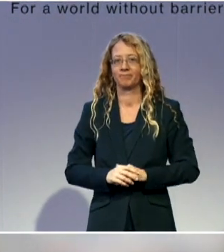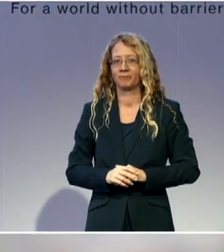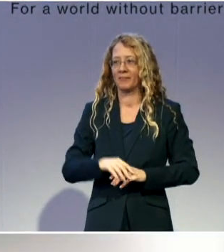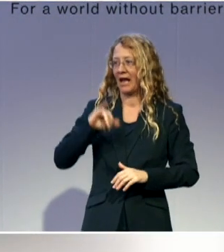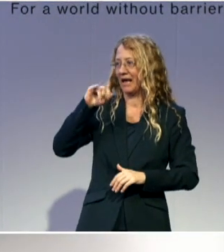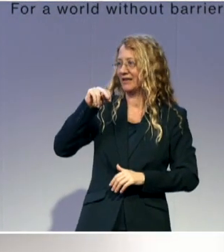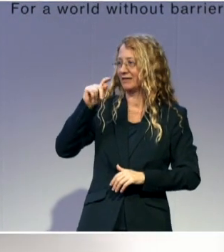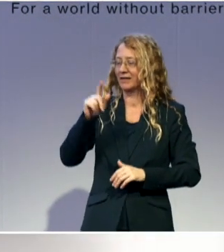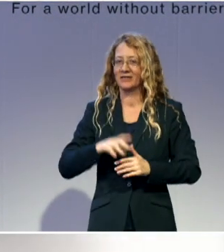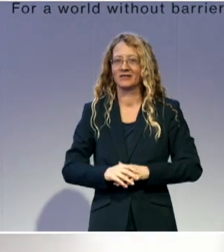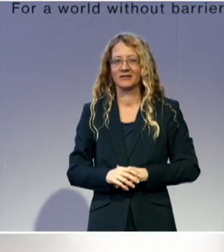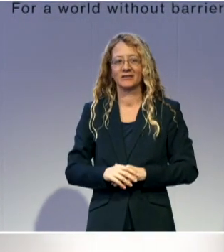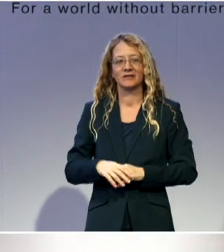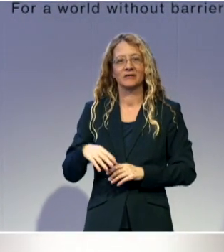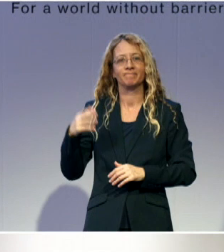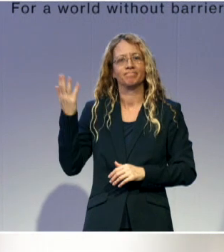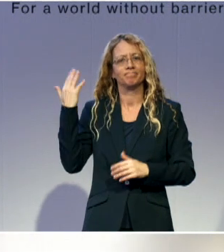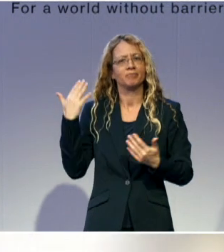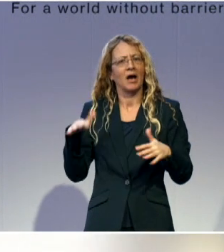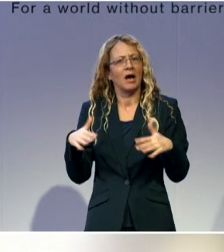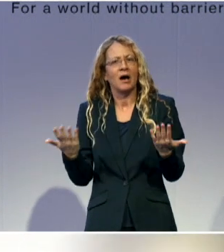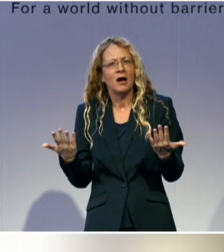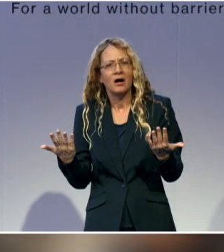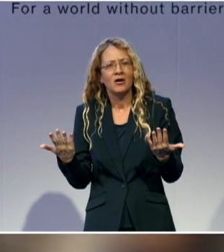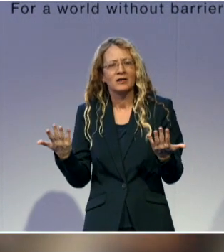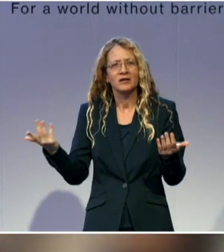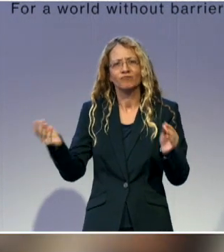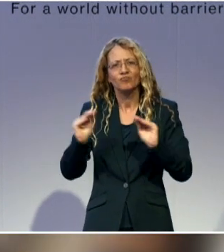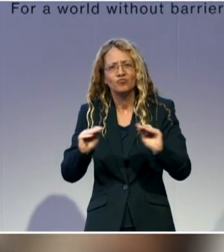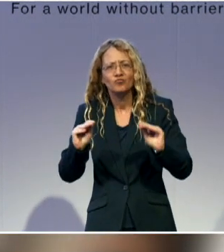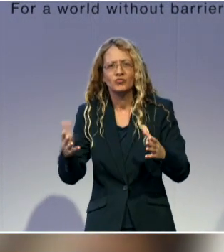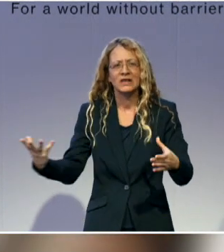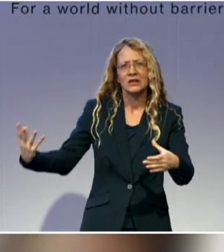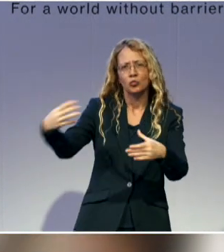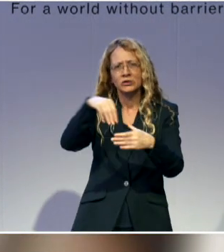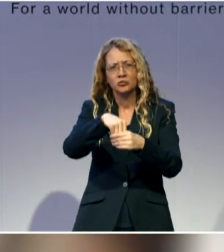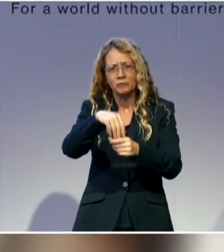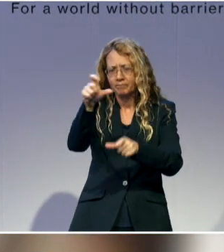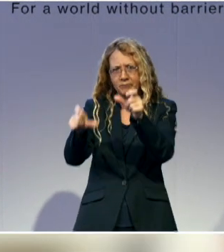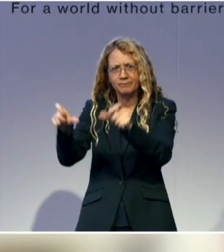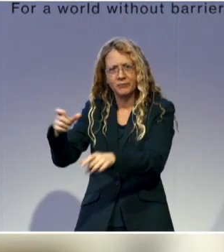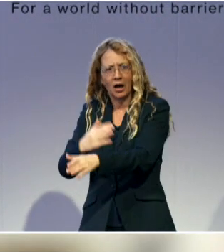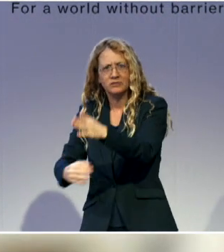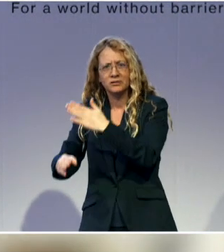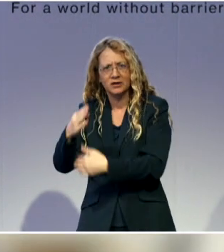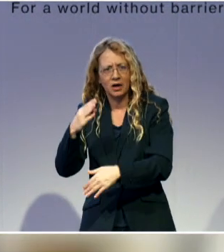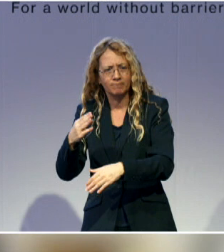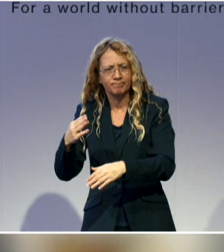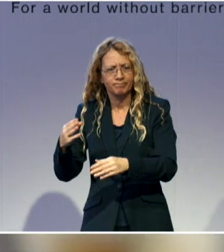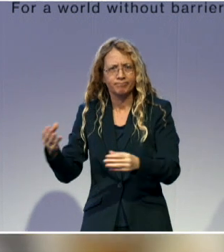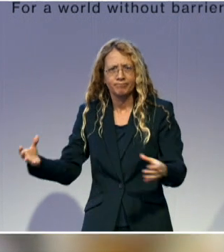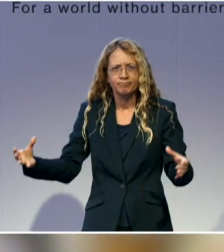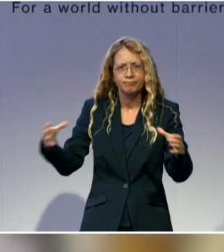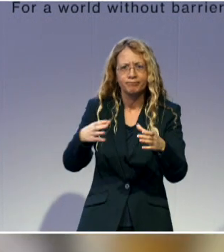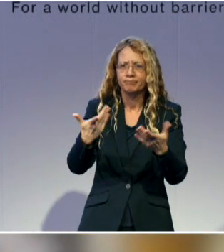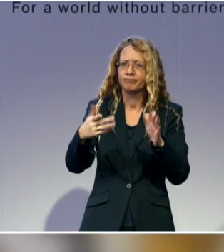mandatory guidelines called the Protocol for the Inclusion of Persons with Disabilities. The guidelines include requirements